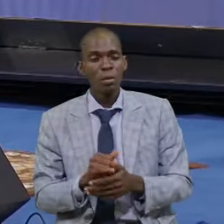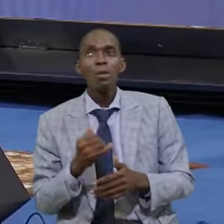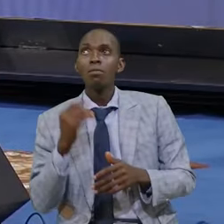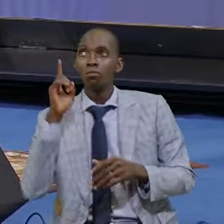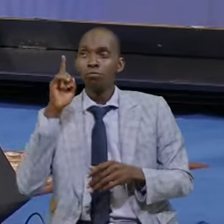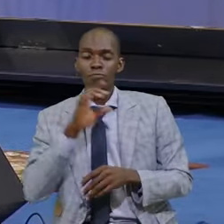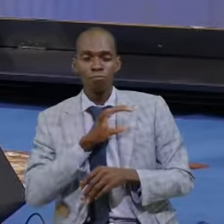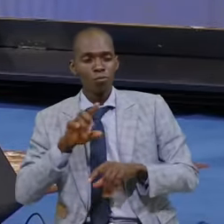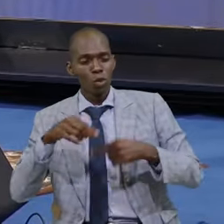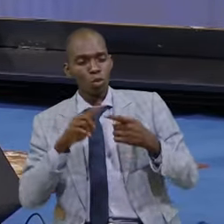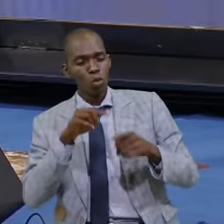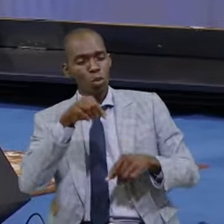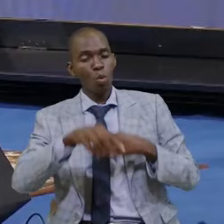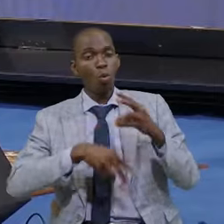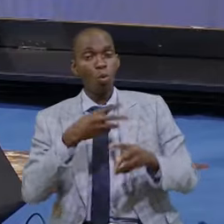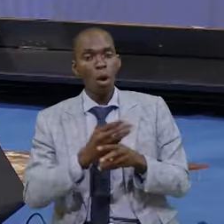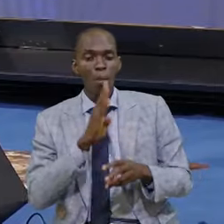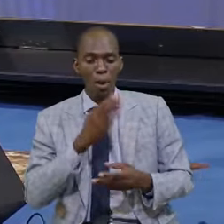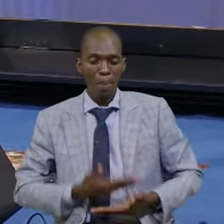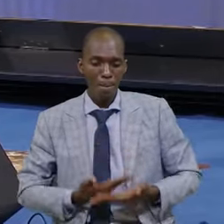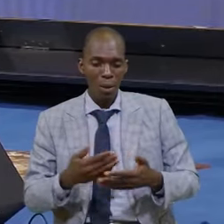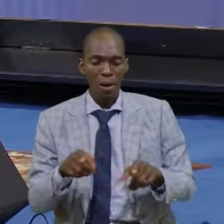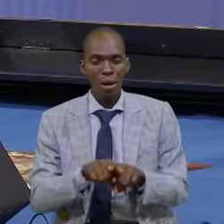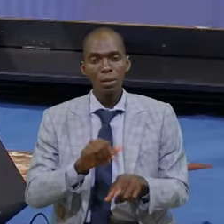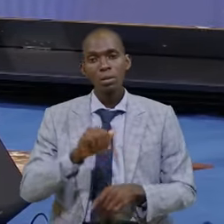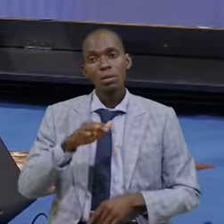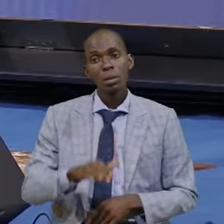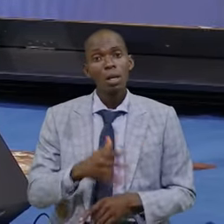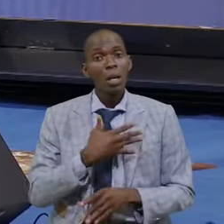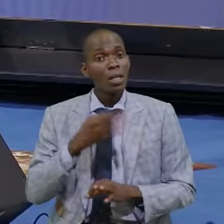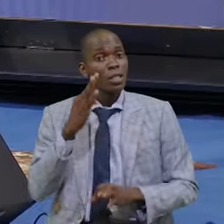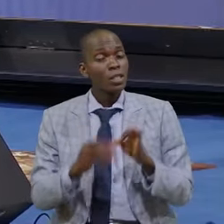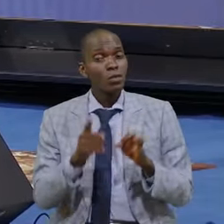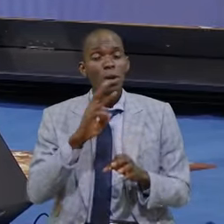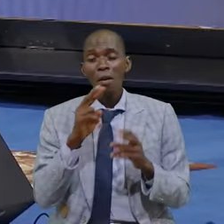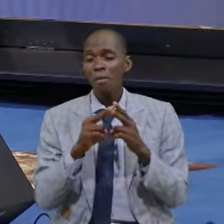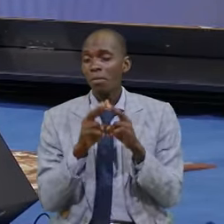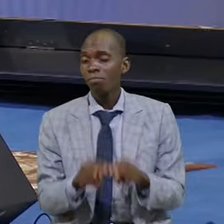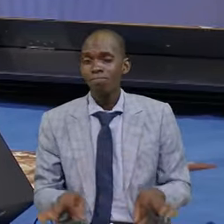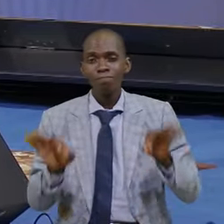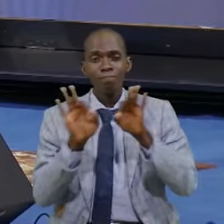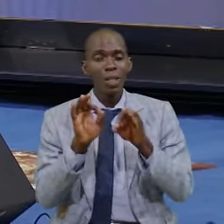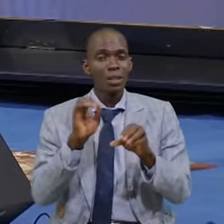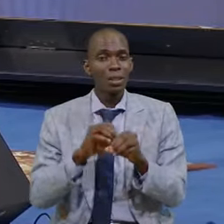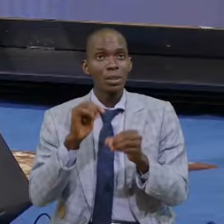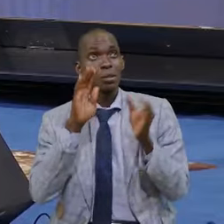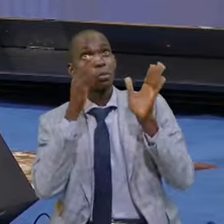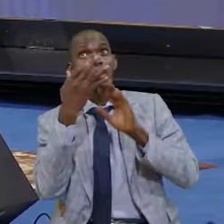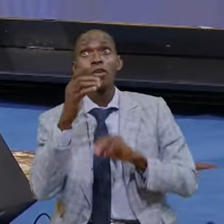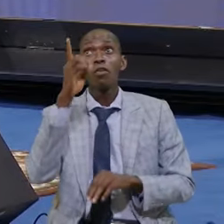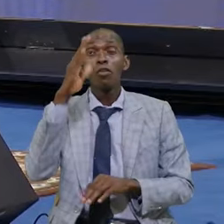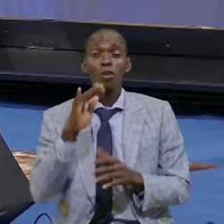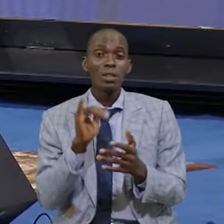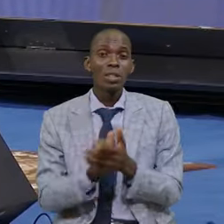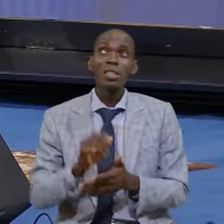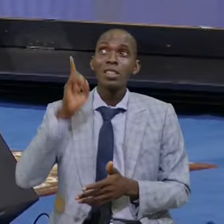be born as a child. And if you are so significant in the sight of the Lord that he will give his only